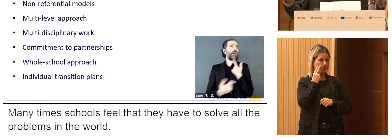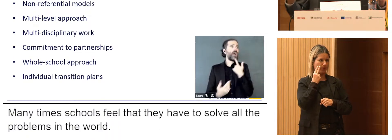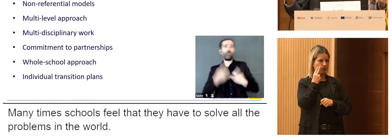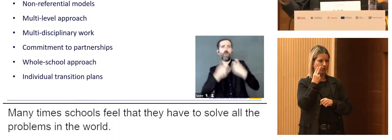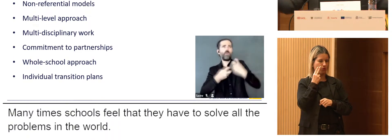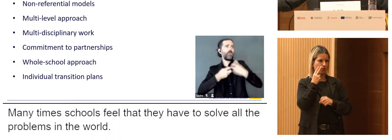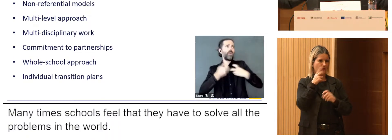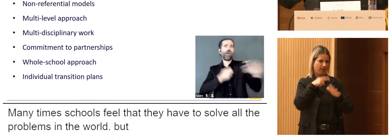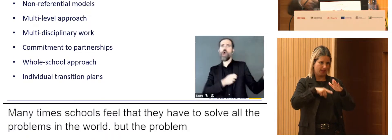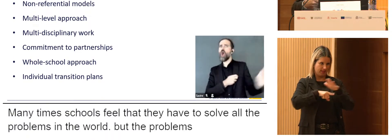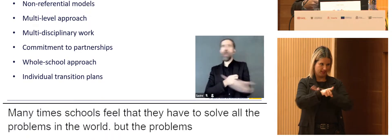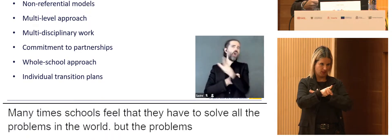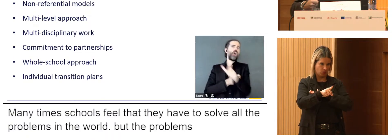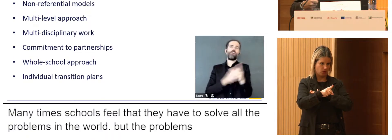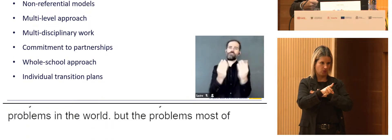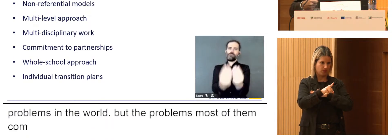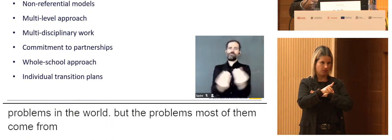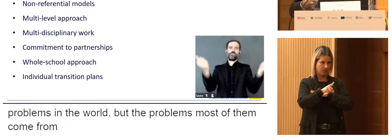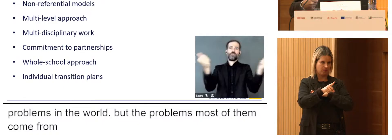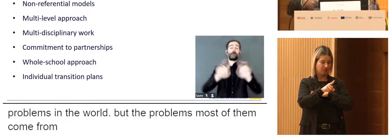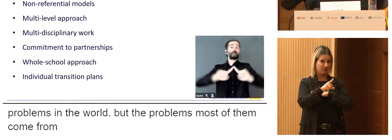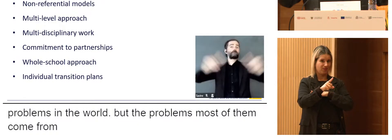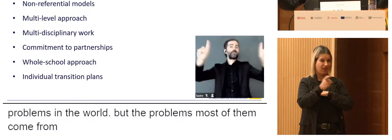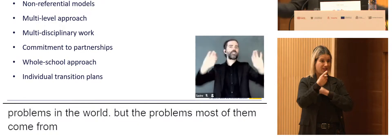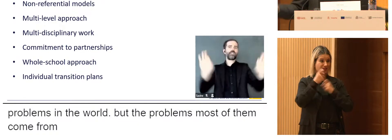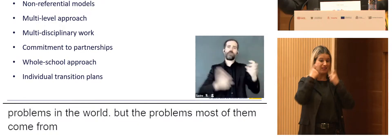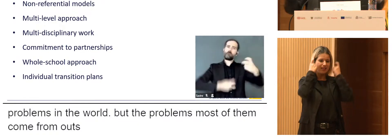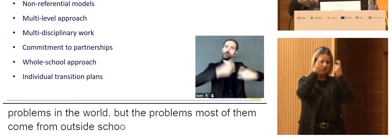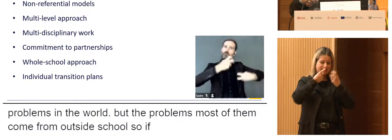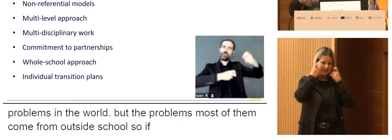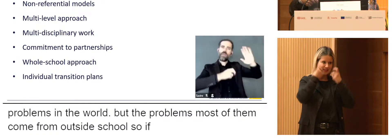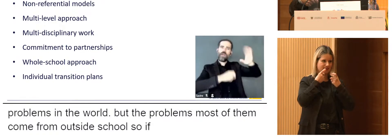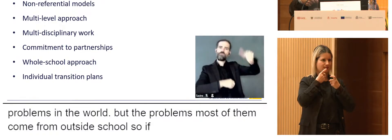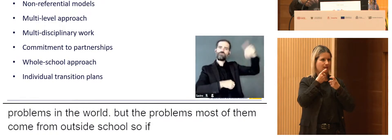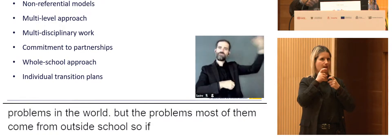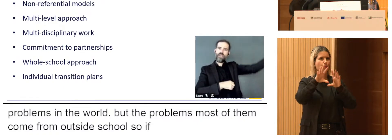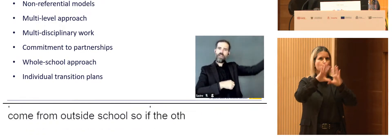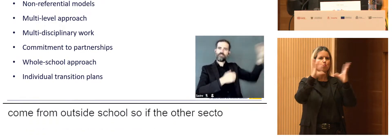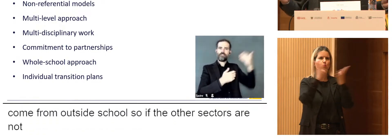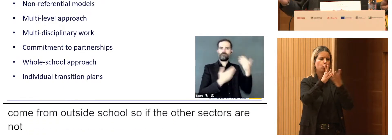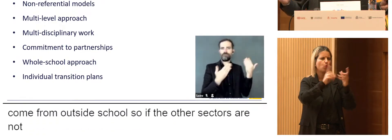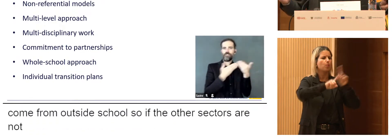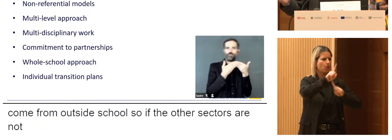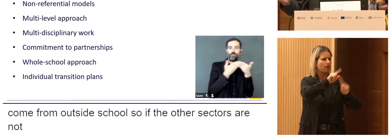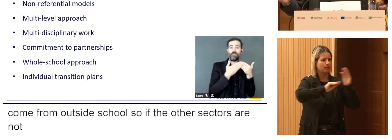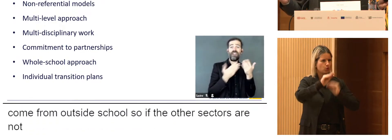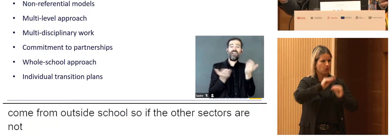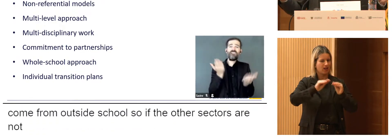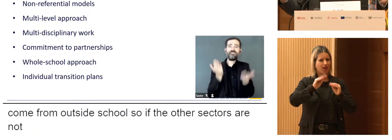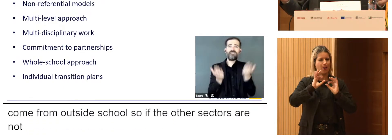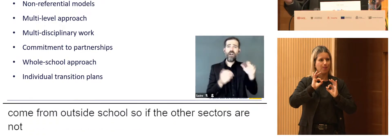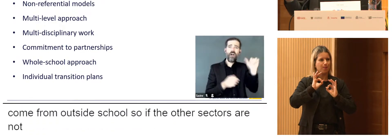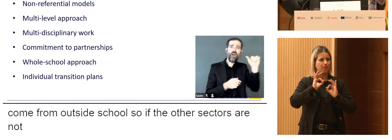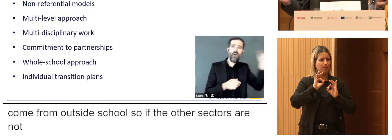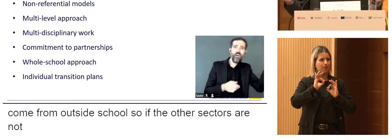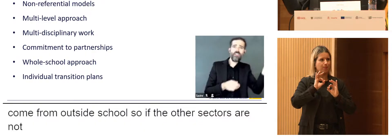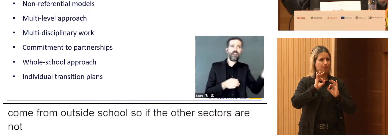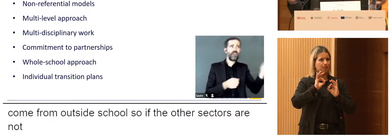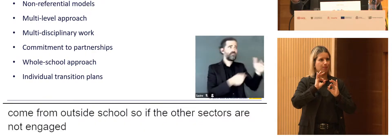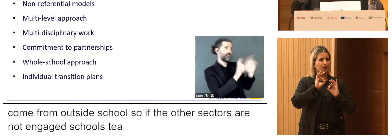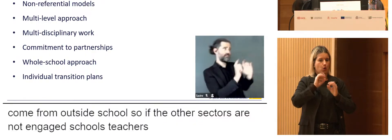problems, most of them, come from outside school. So if the other sectors are not engaged, schools, teachers